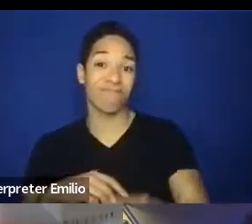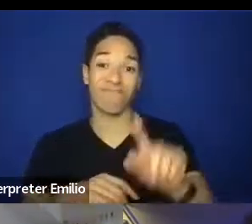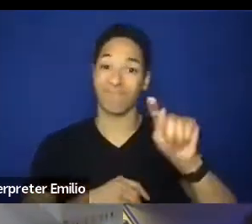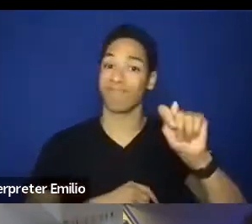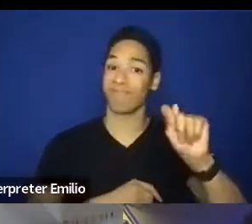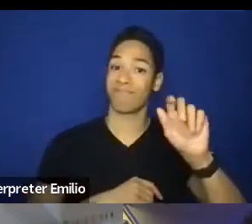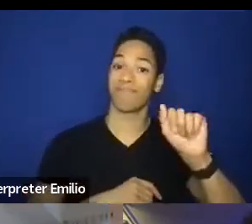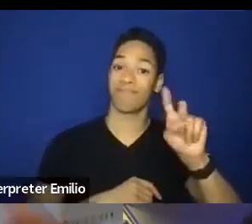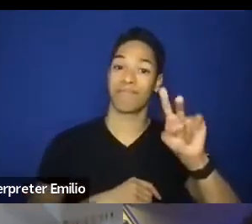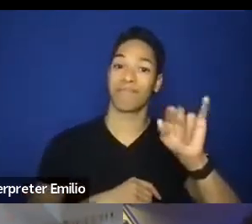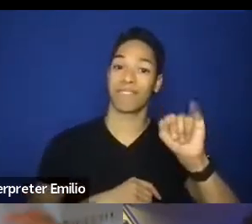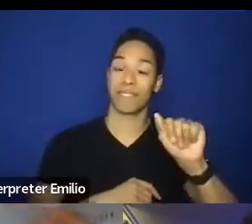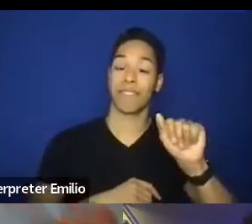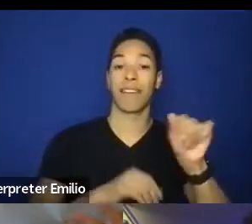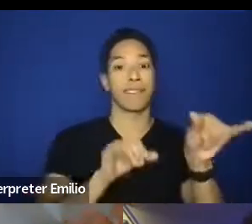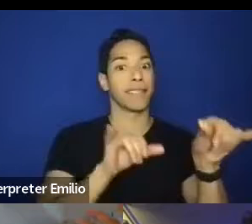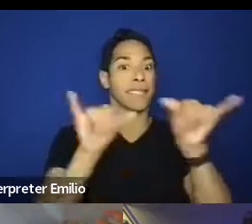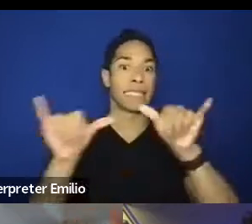mean, it may be the rare,